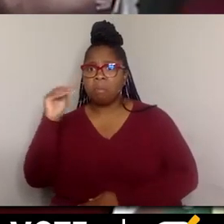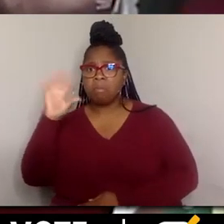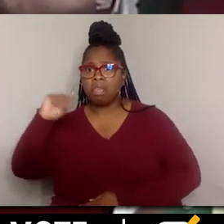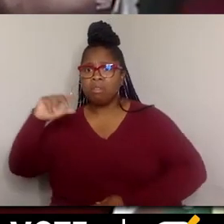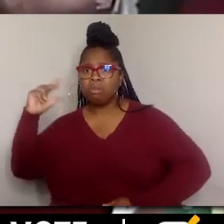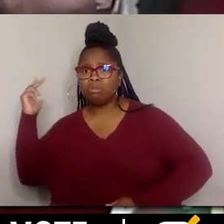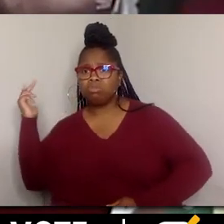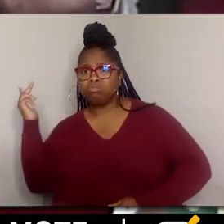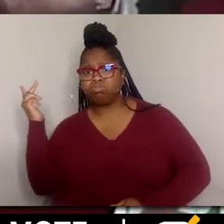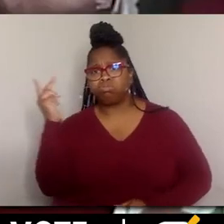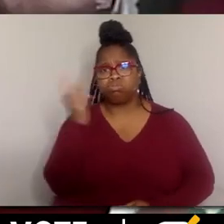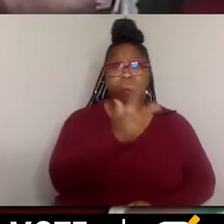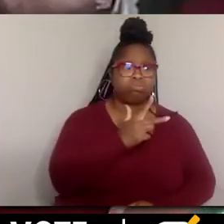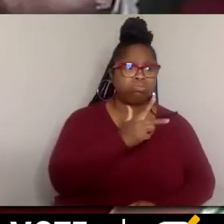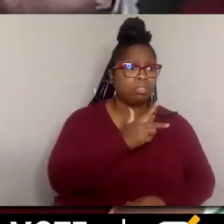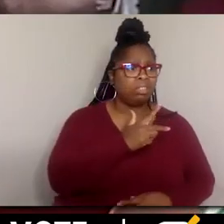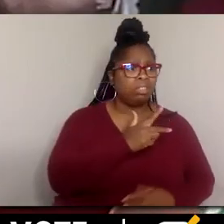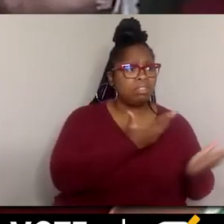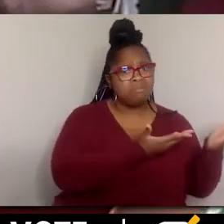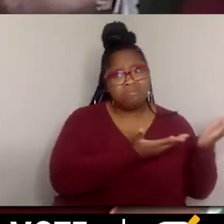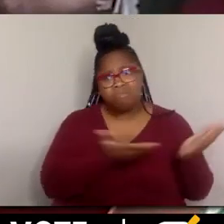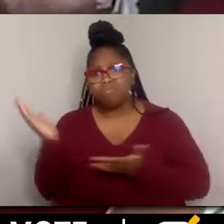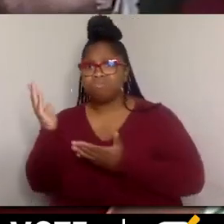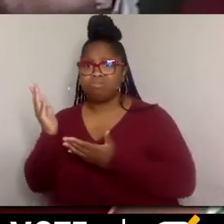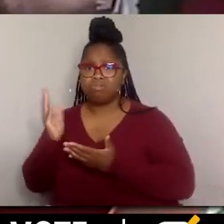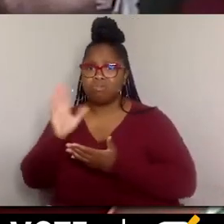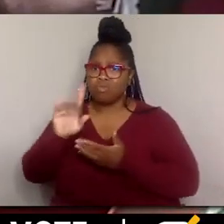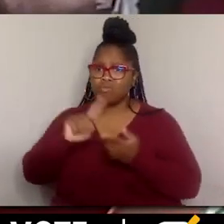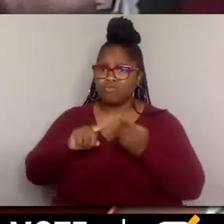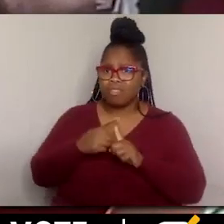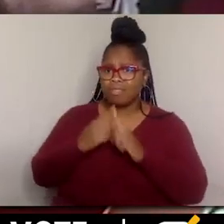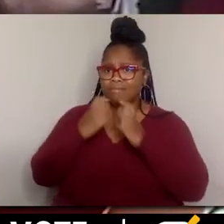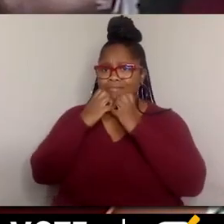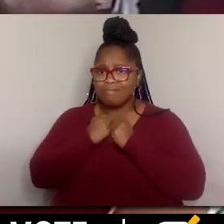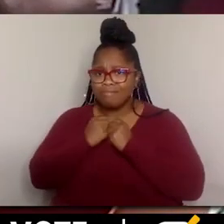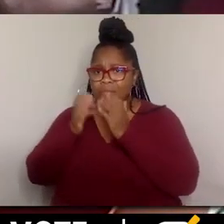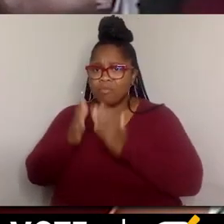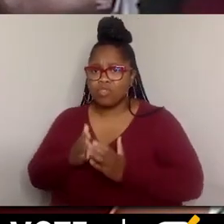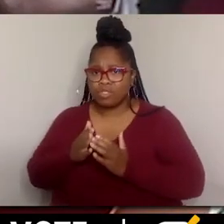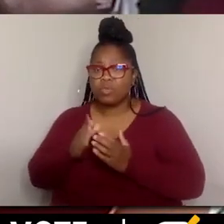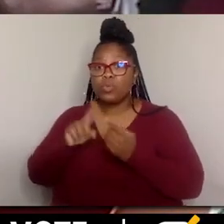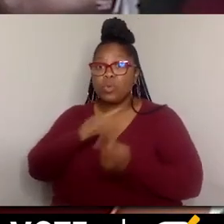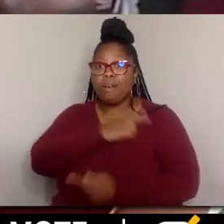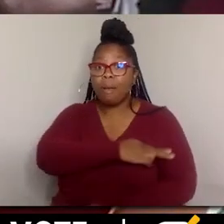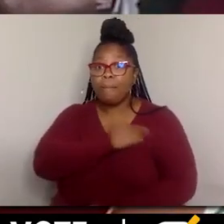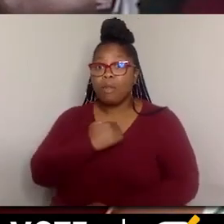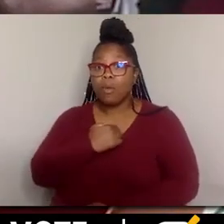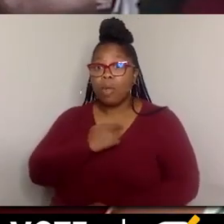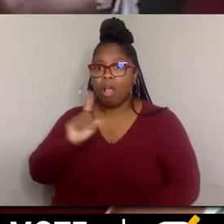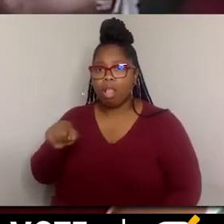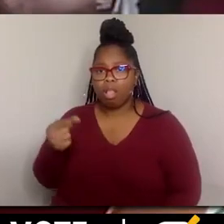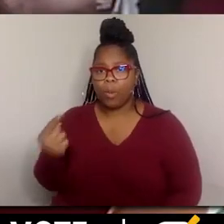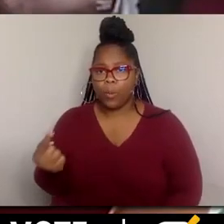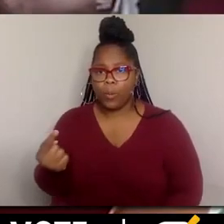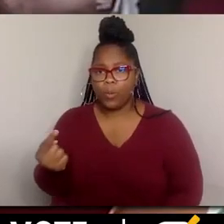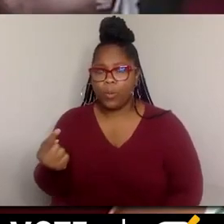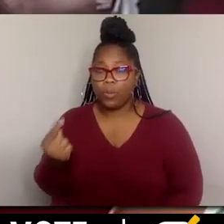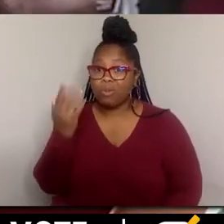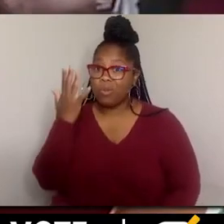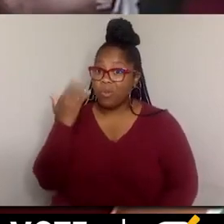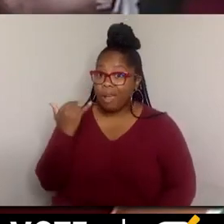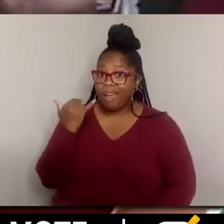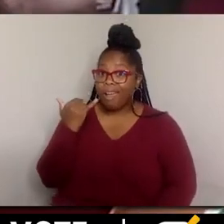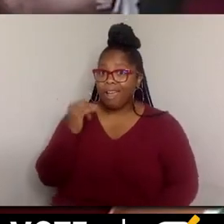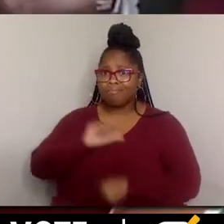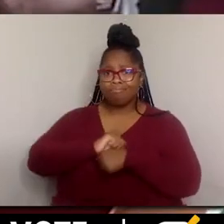ambulance takes a loved one to the hospital alone. Because this disease is so contagious